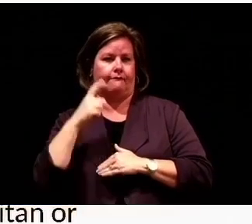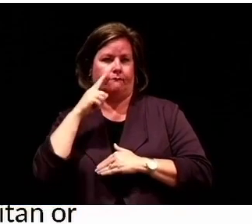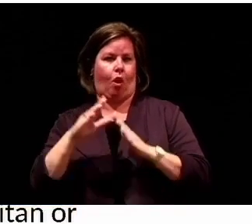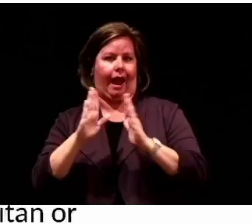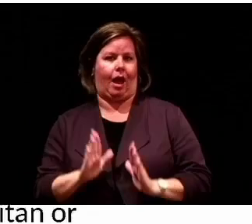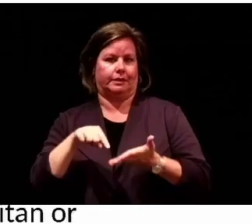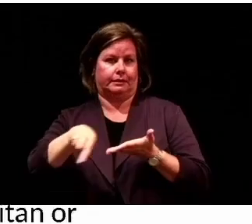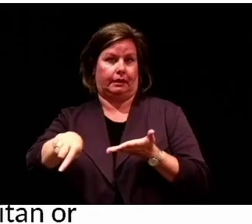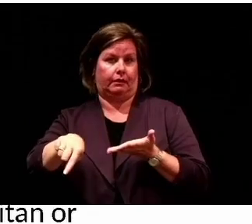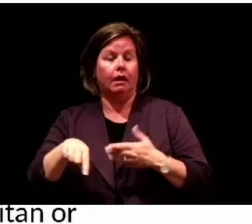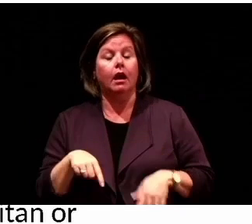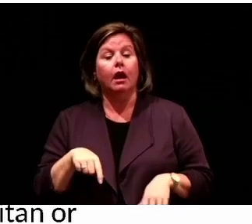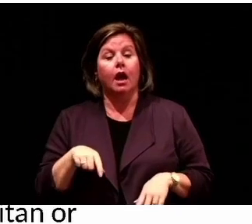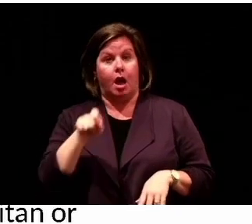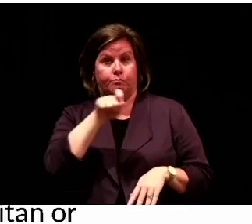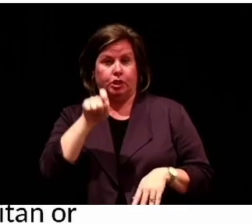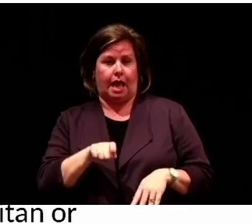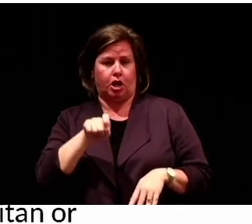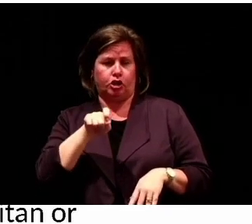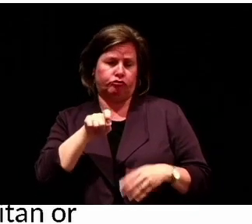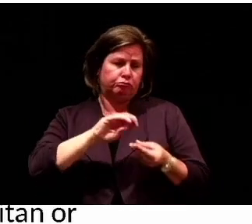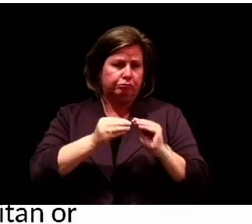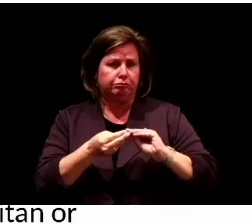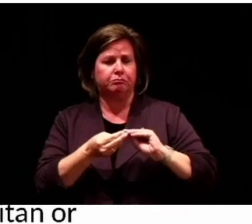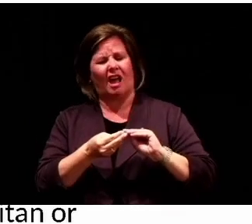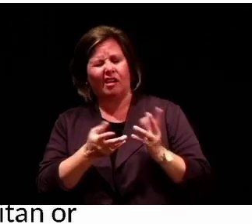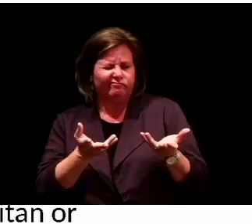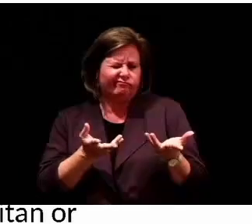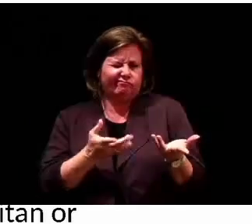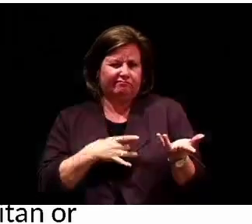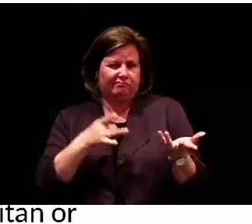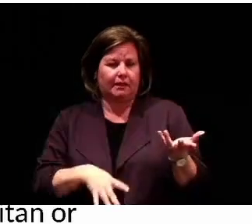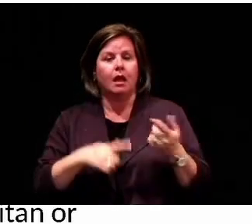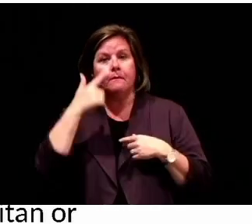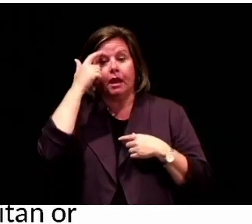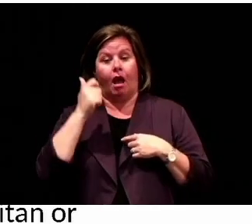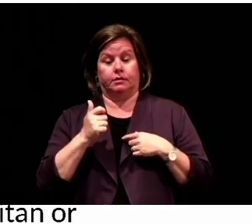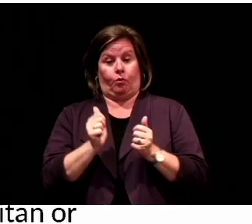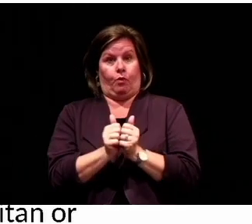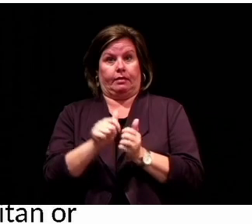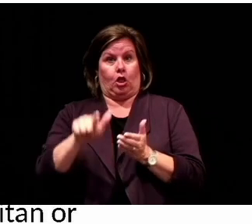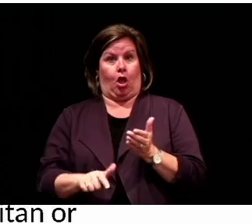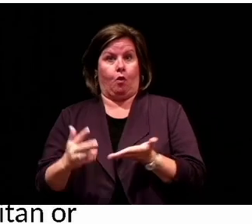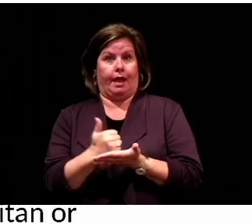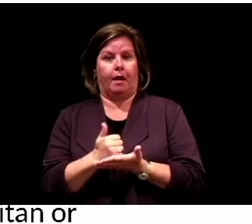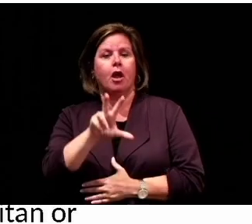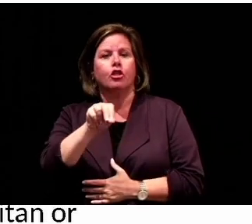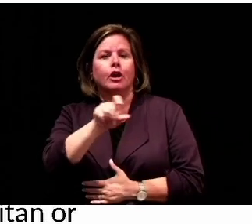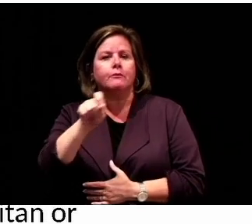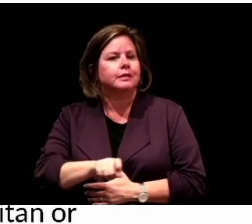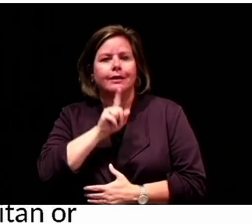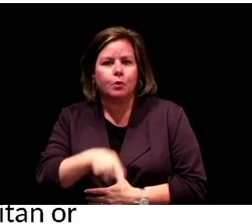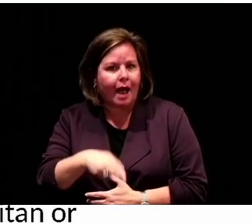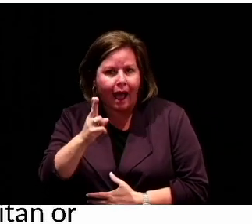There's area median income, extremely low income, middle income, and so forth. But extremely low income are families with households